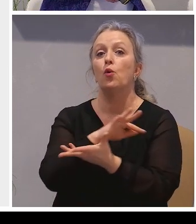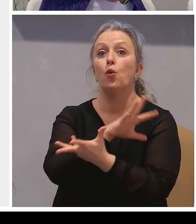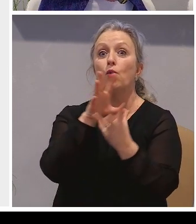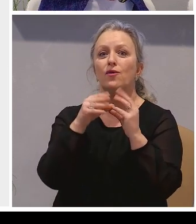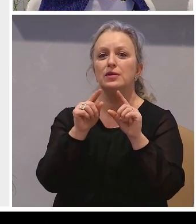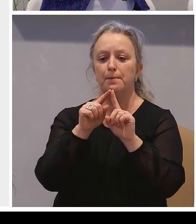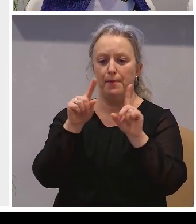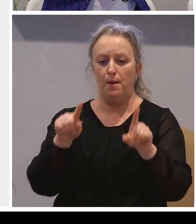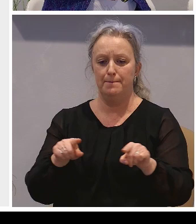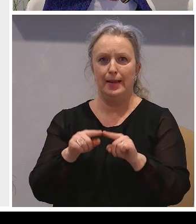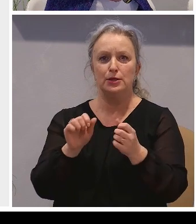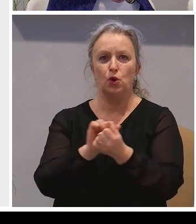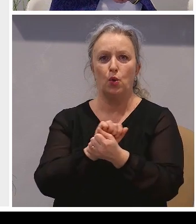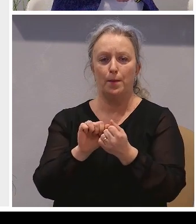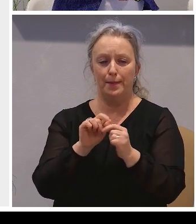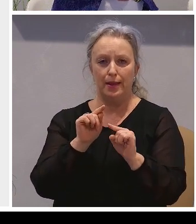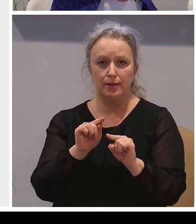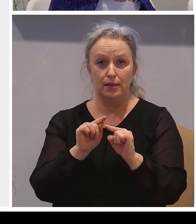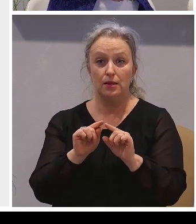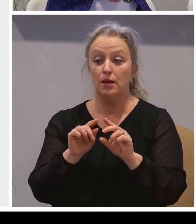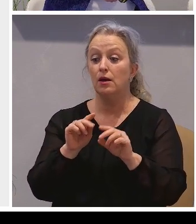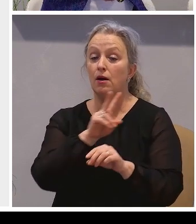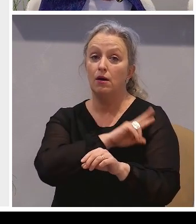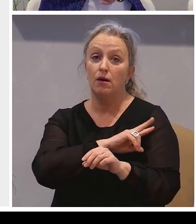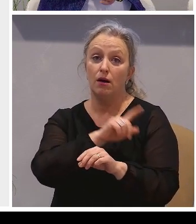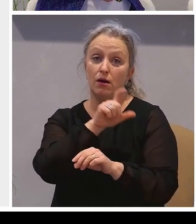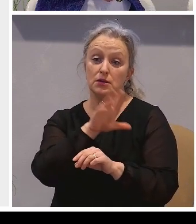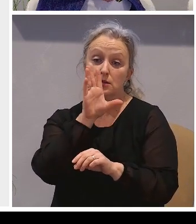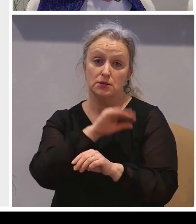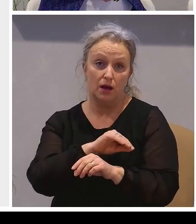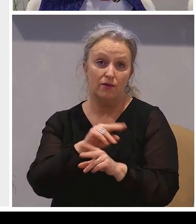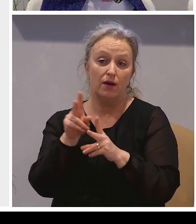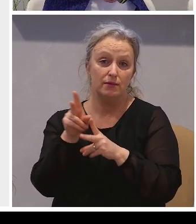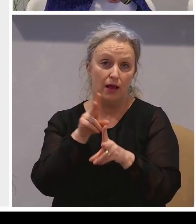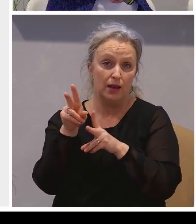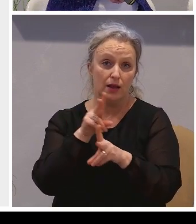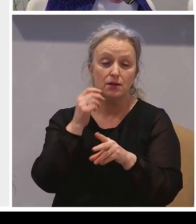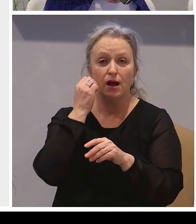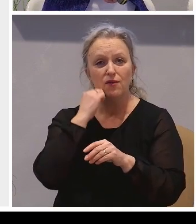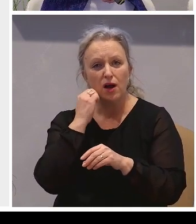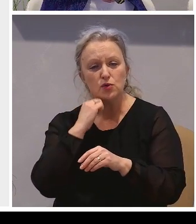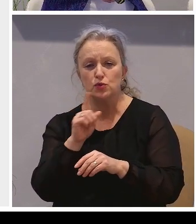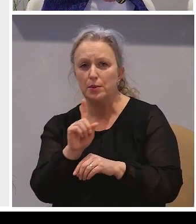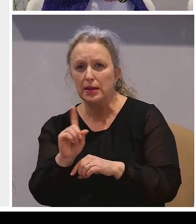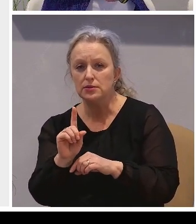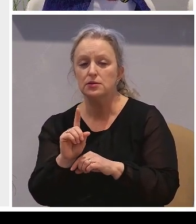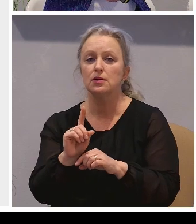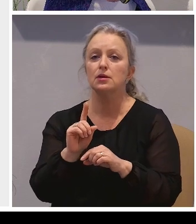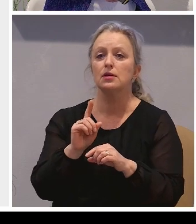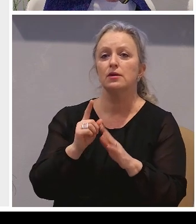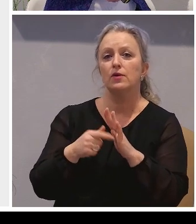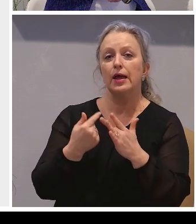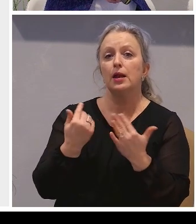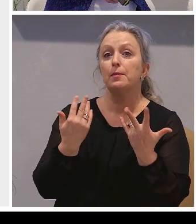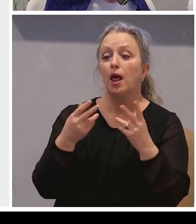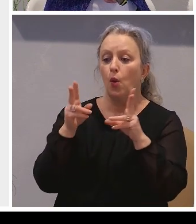tabel, you have this kus ka summarizing arstid chart saavad jälgida, mis vanuses ja milliseid that